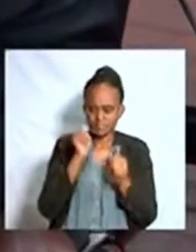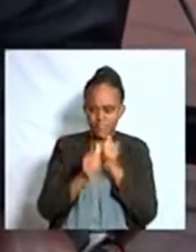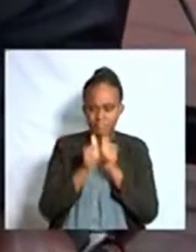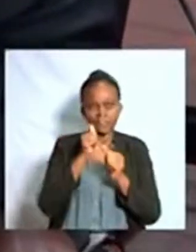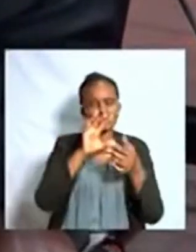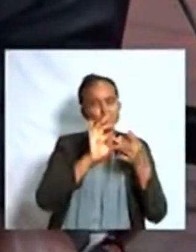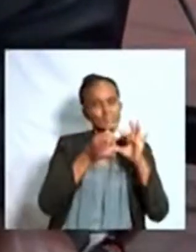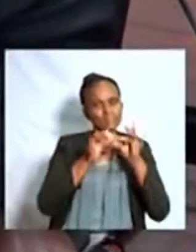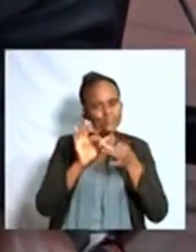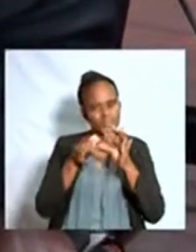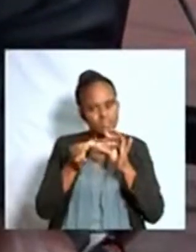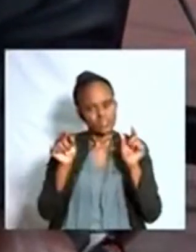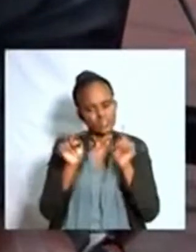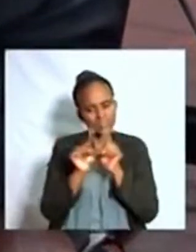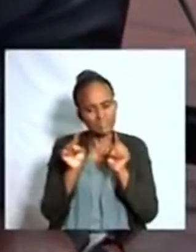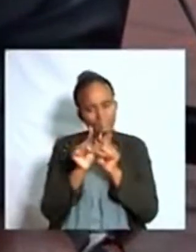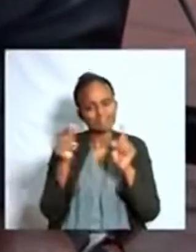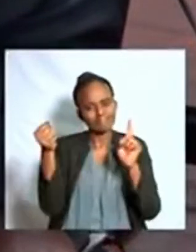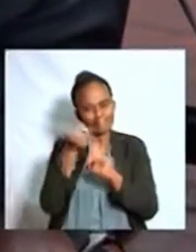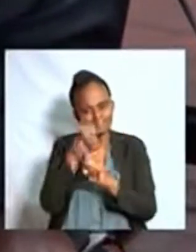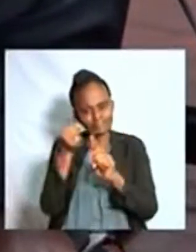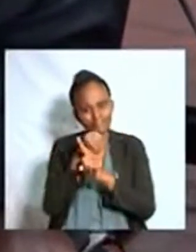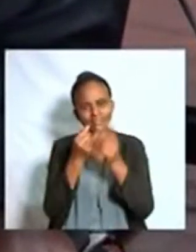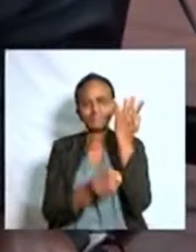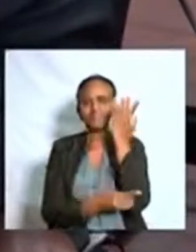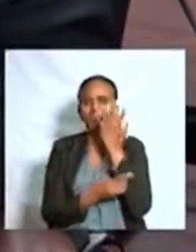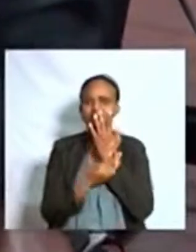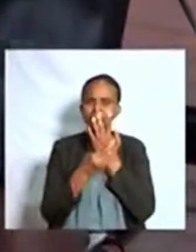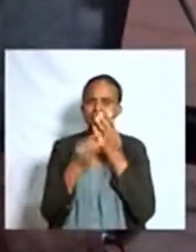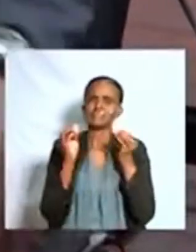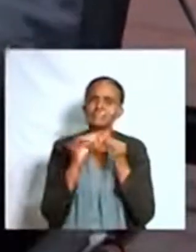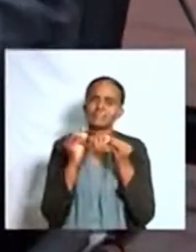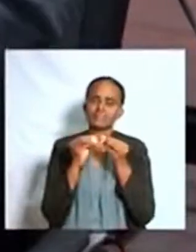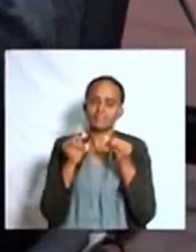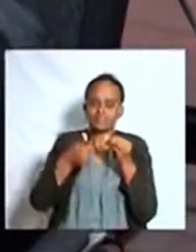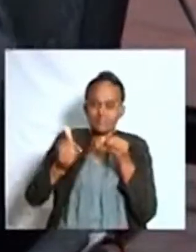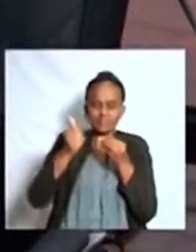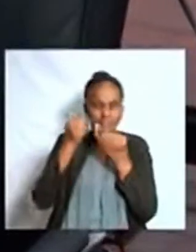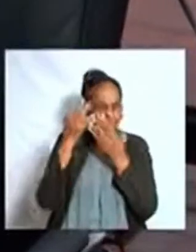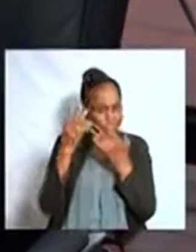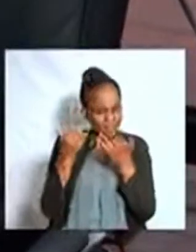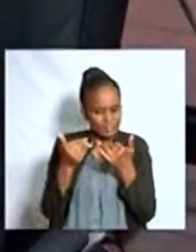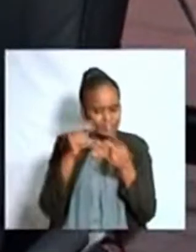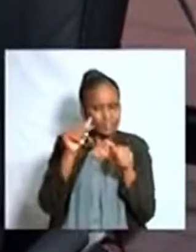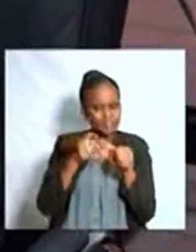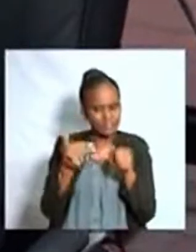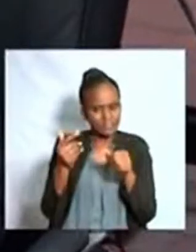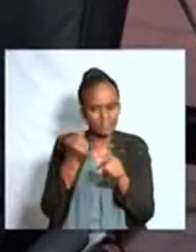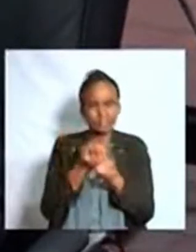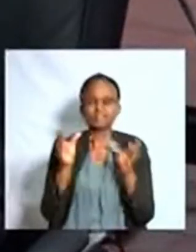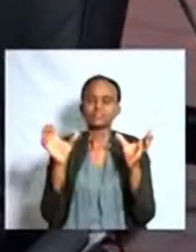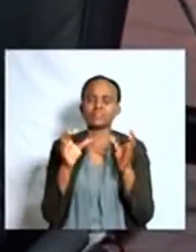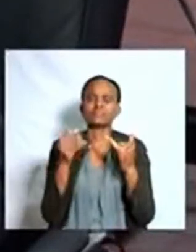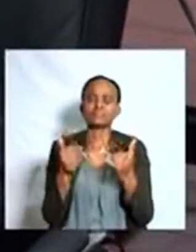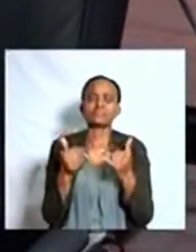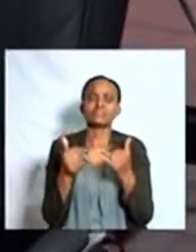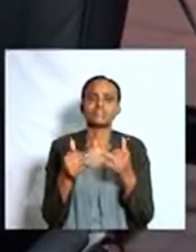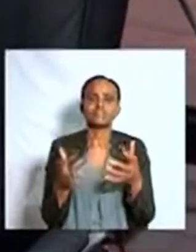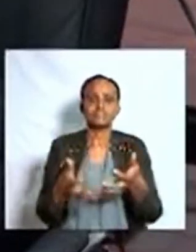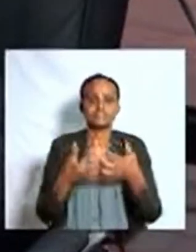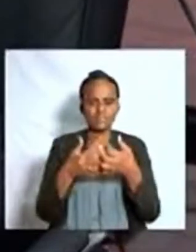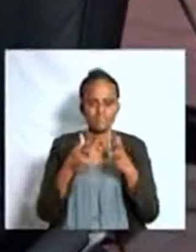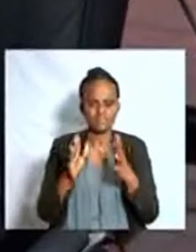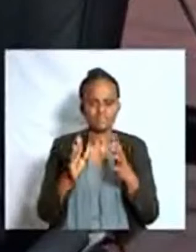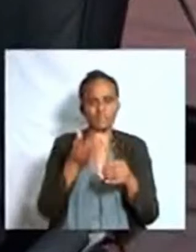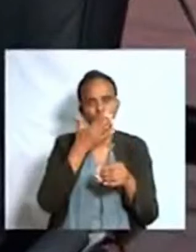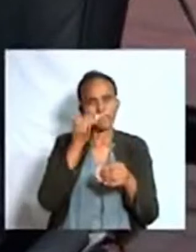coordinates and champions development. You expect to get everything from the council. Engineers,